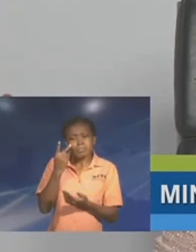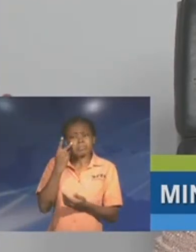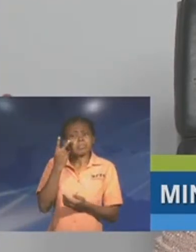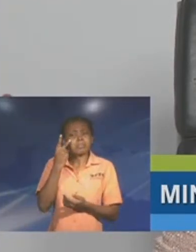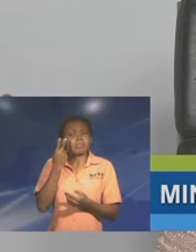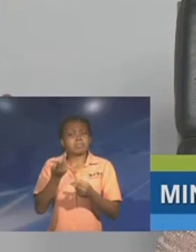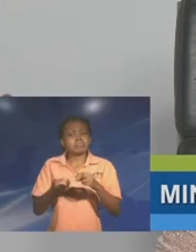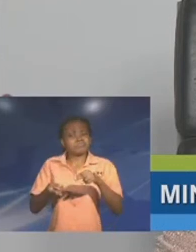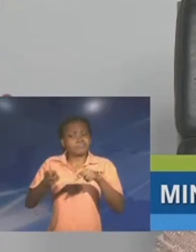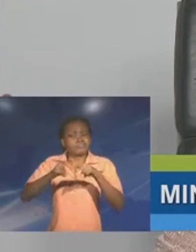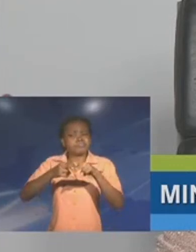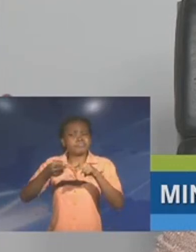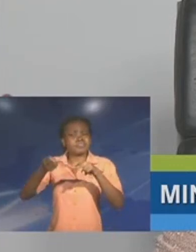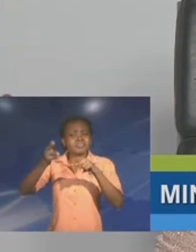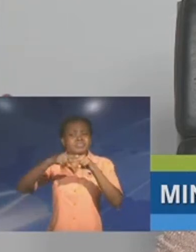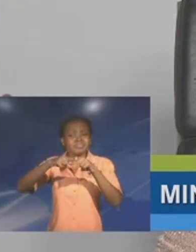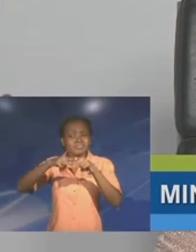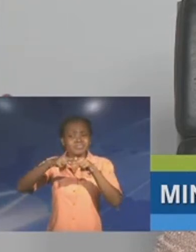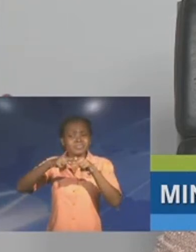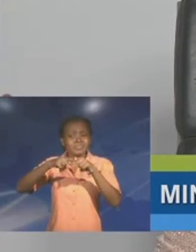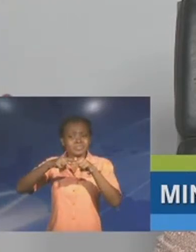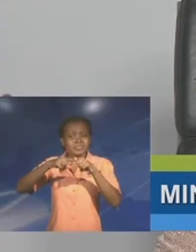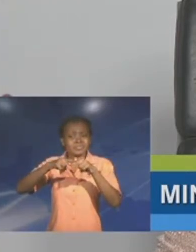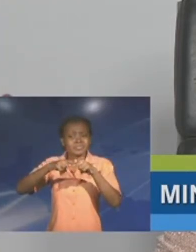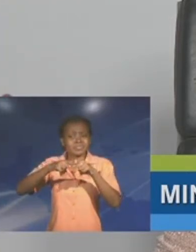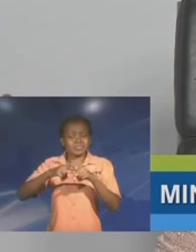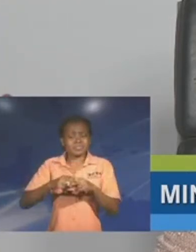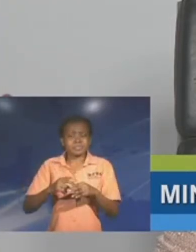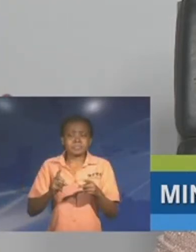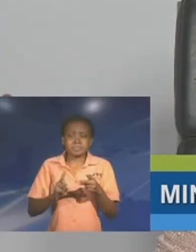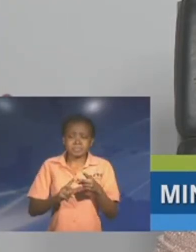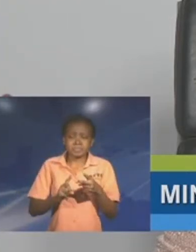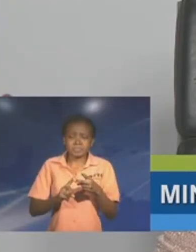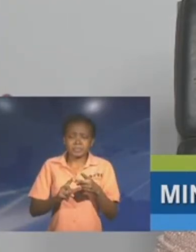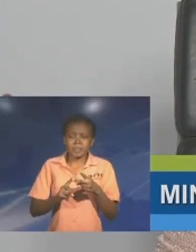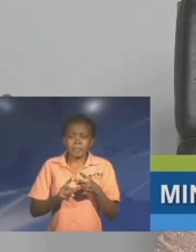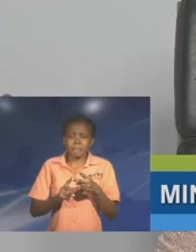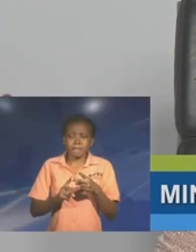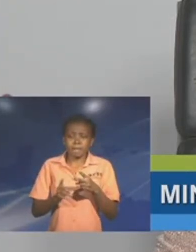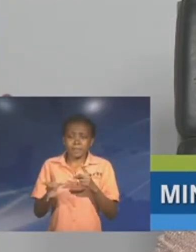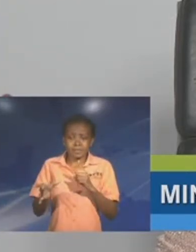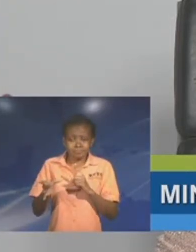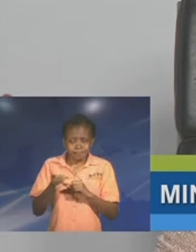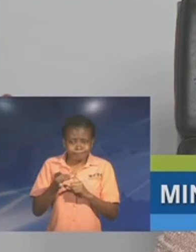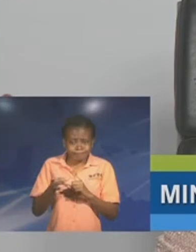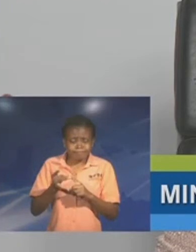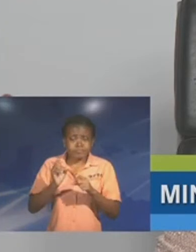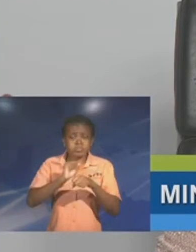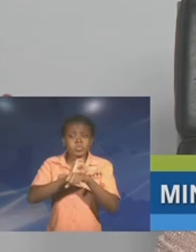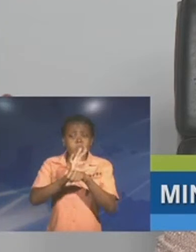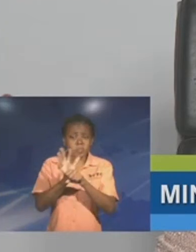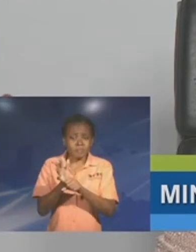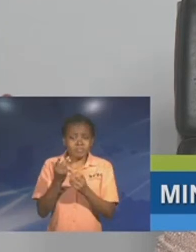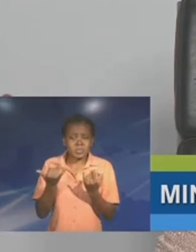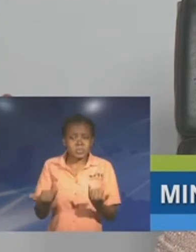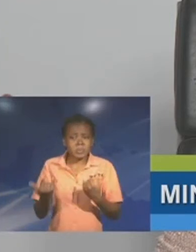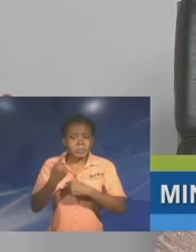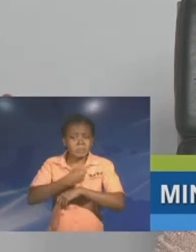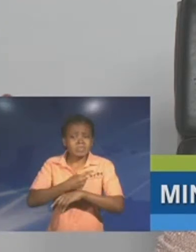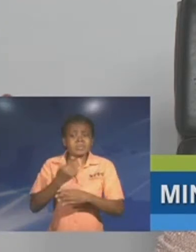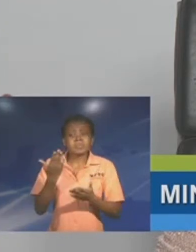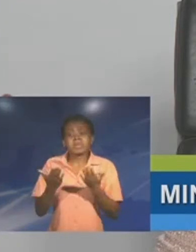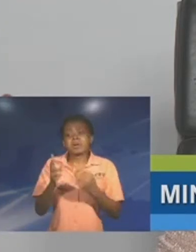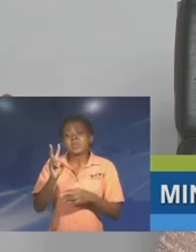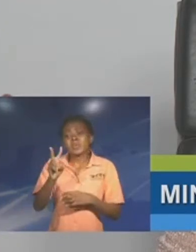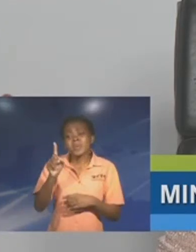following areas. An increase in the confirmed number of COVID-19 cases. Today we stand at a rolling average of